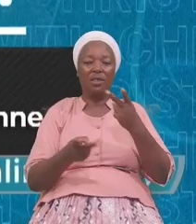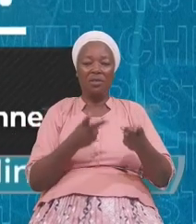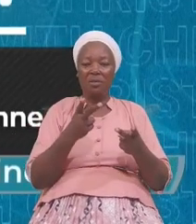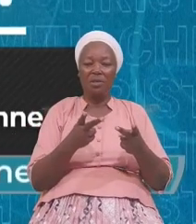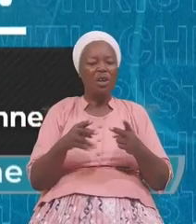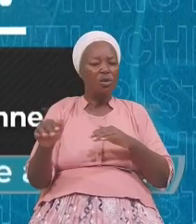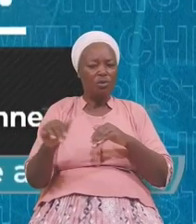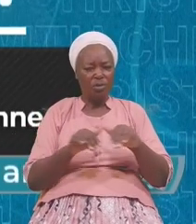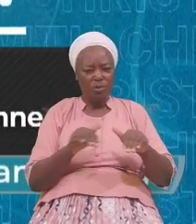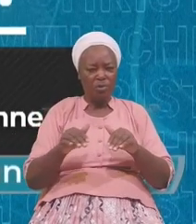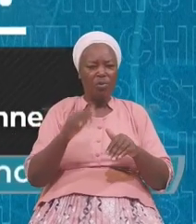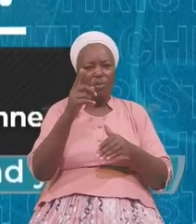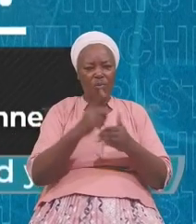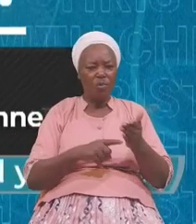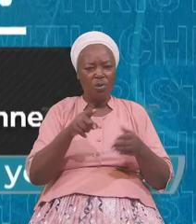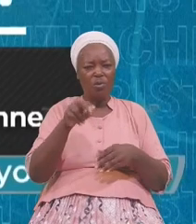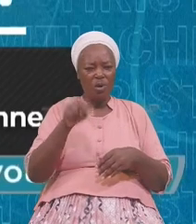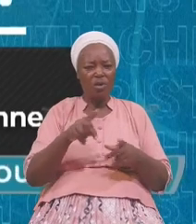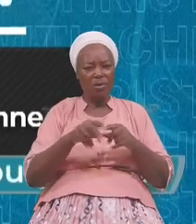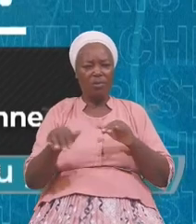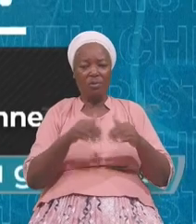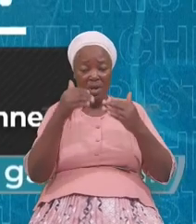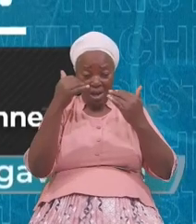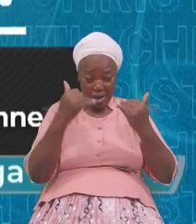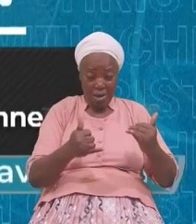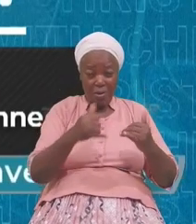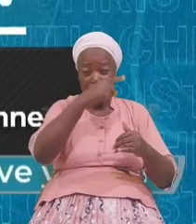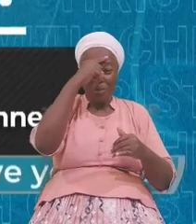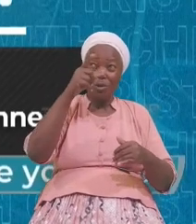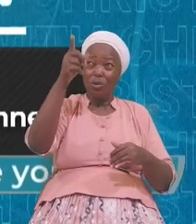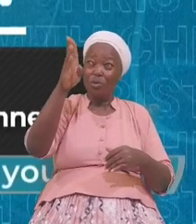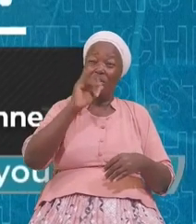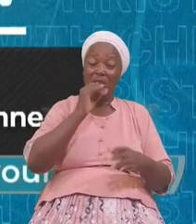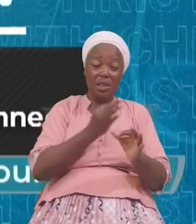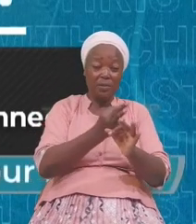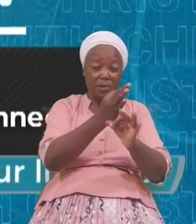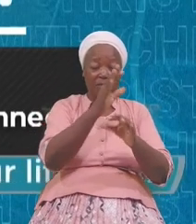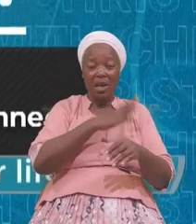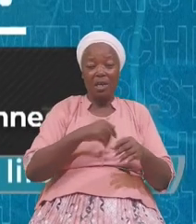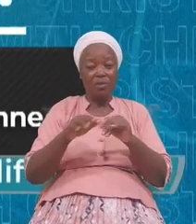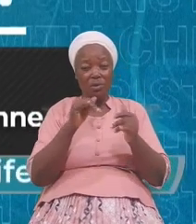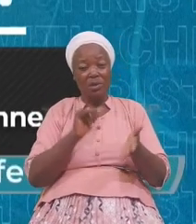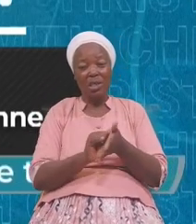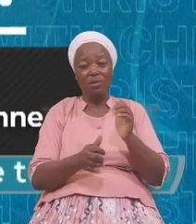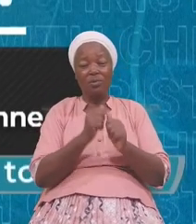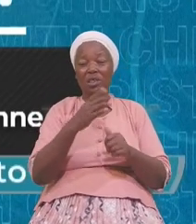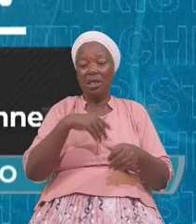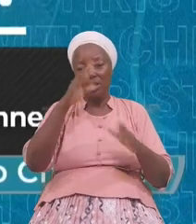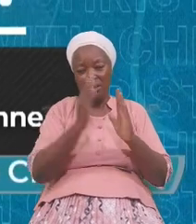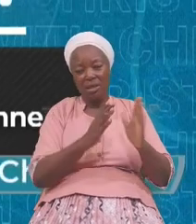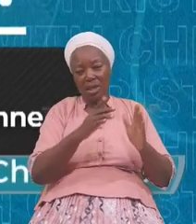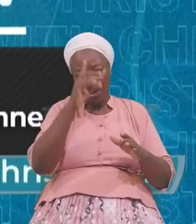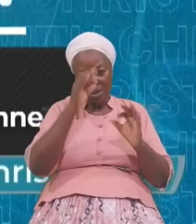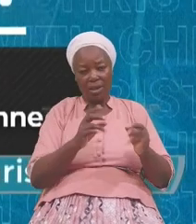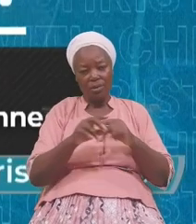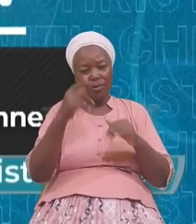Do what you need to do. He is faithful. He will do what he has promised to do. We have been taught so